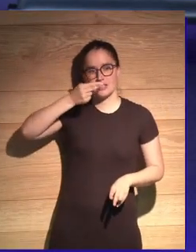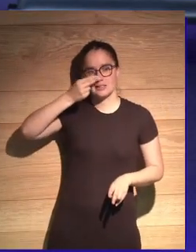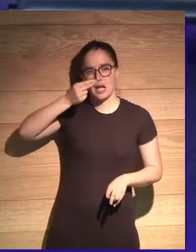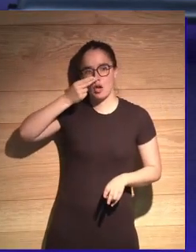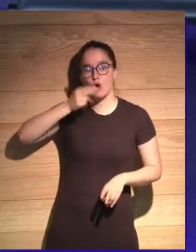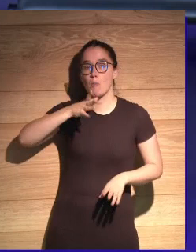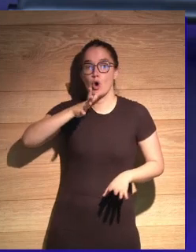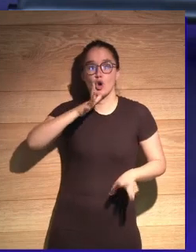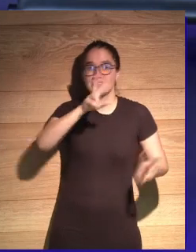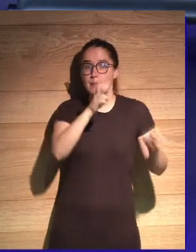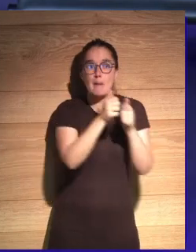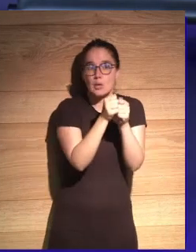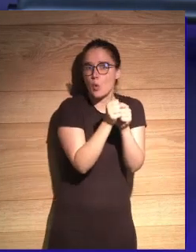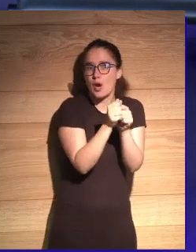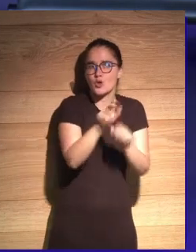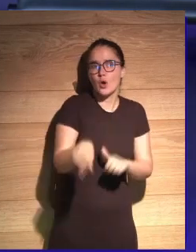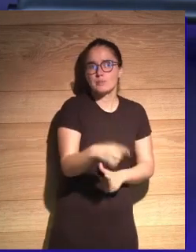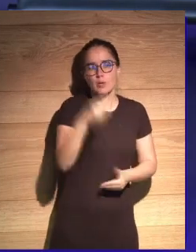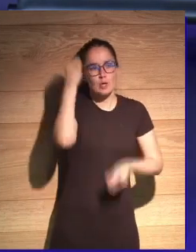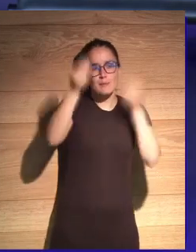speak of